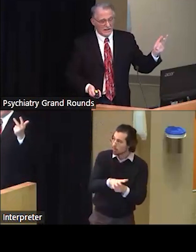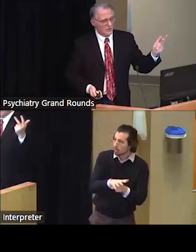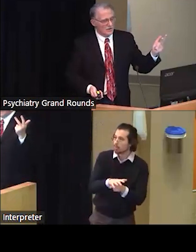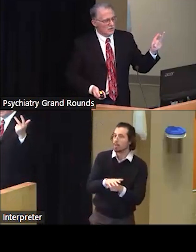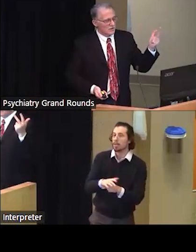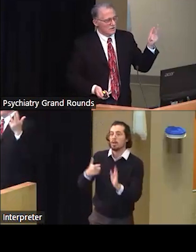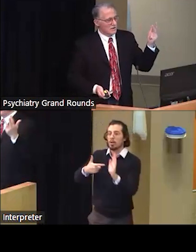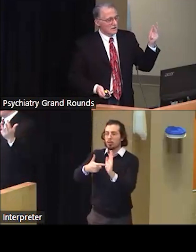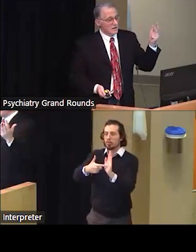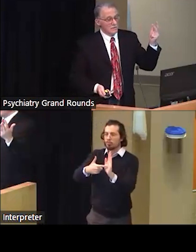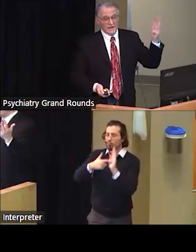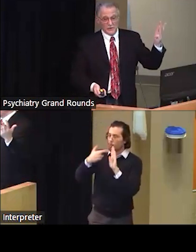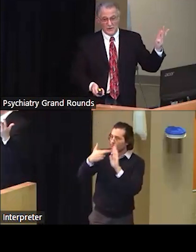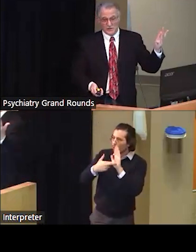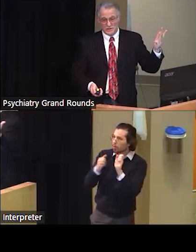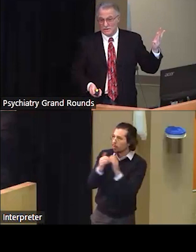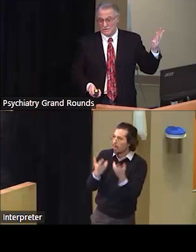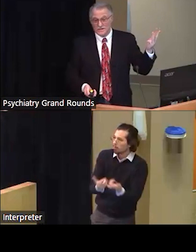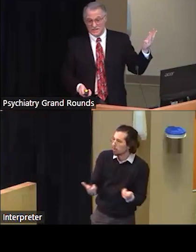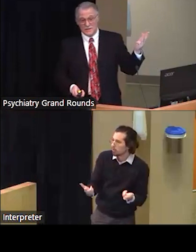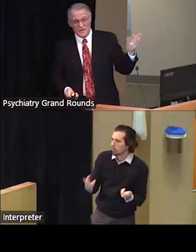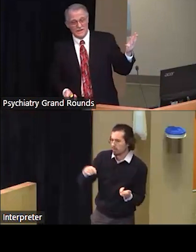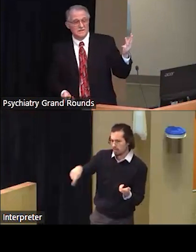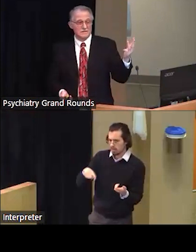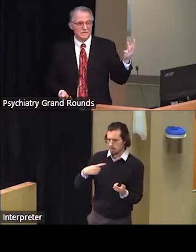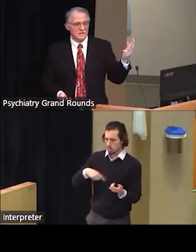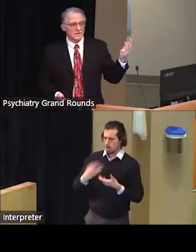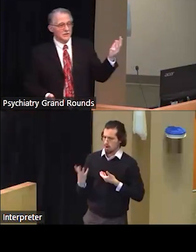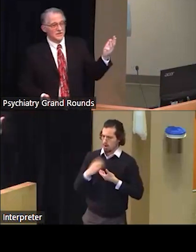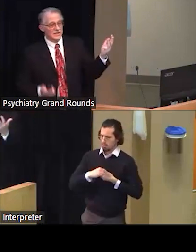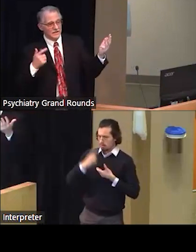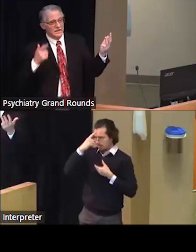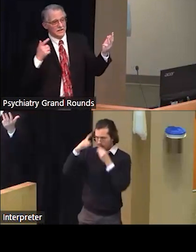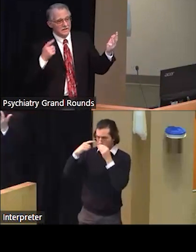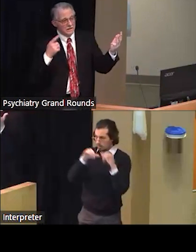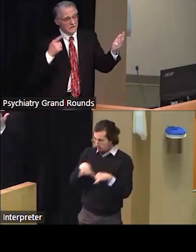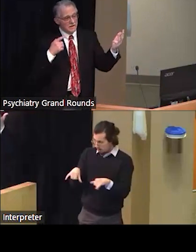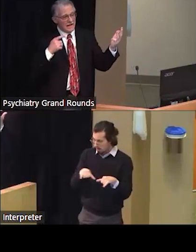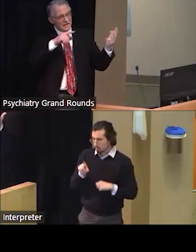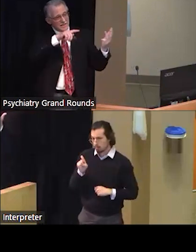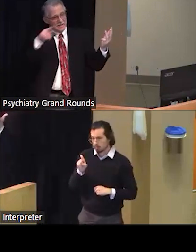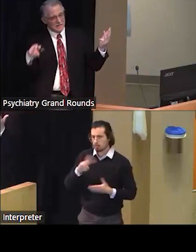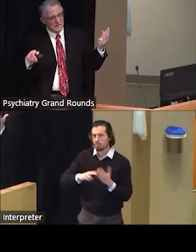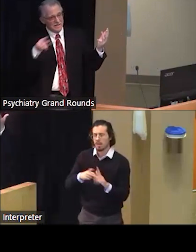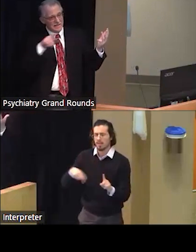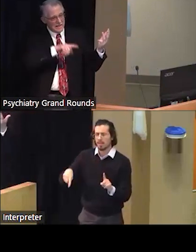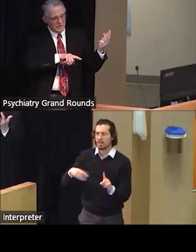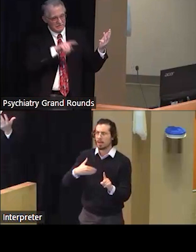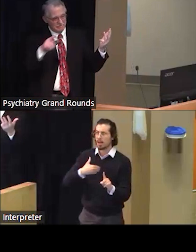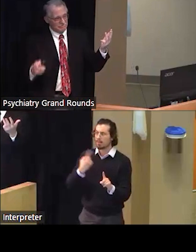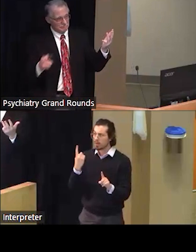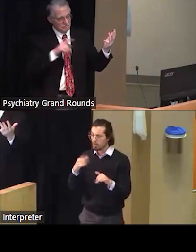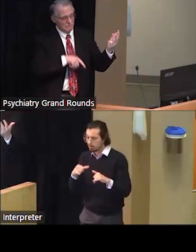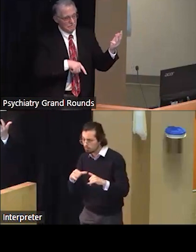mandates without resources, microaggressions the same way? In other words, start thinking, are these things in